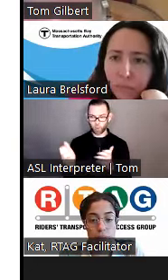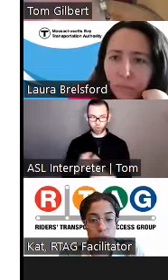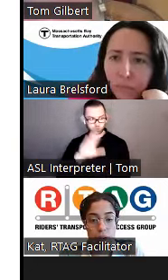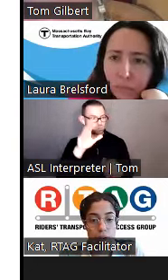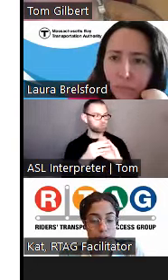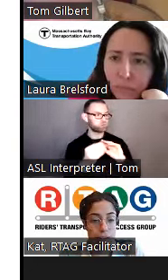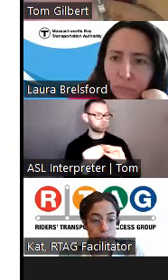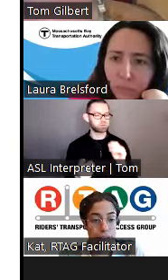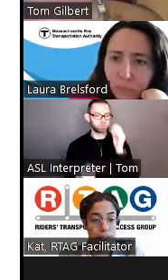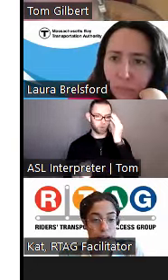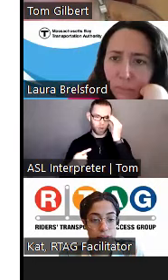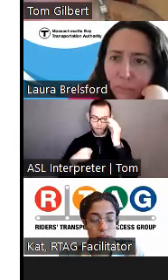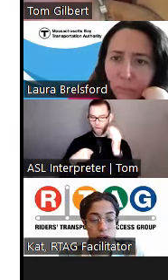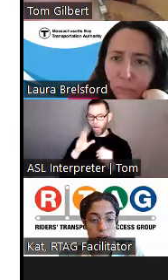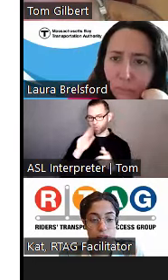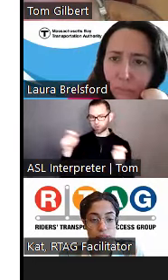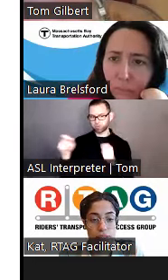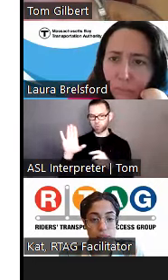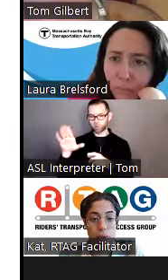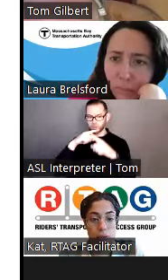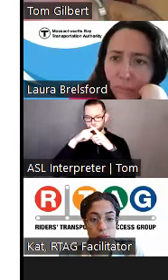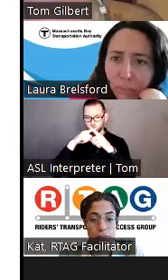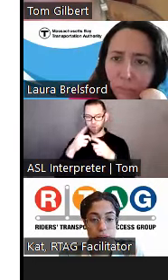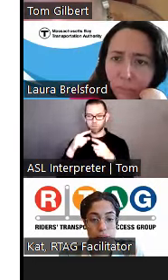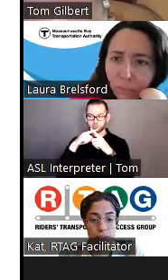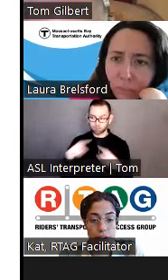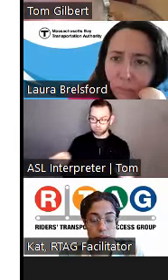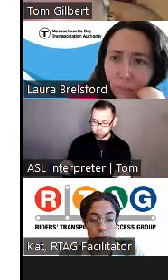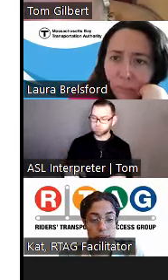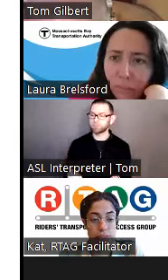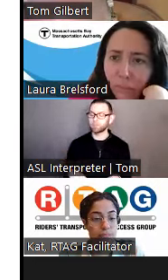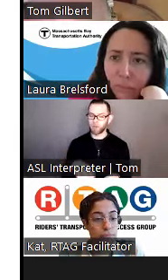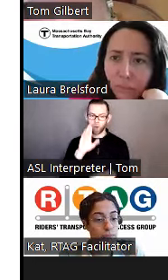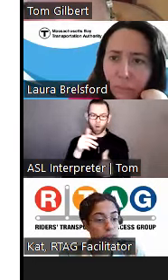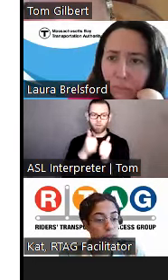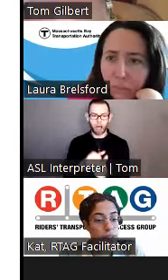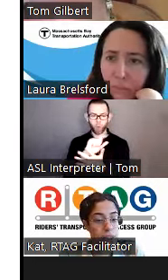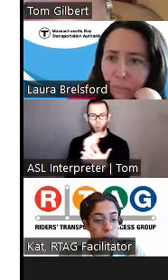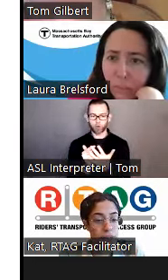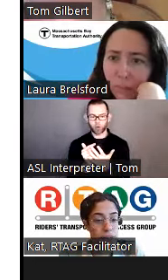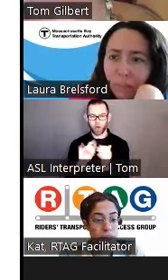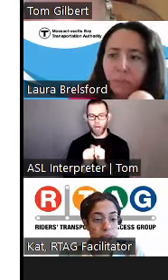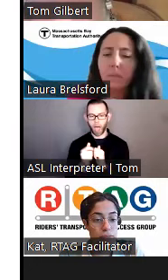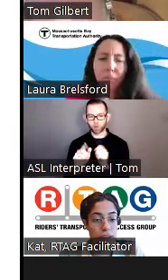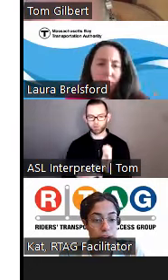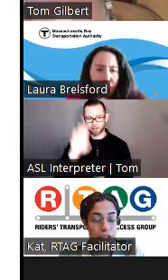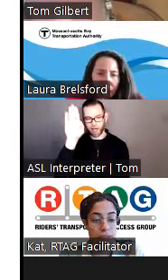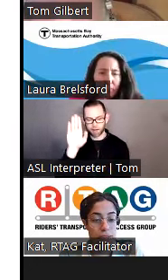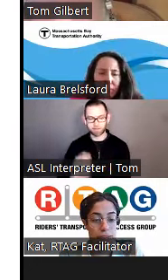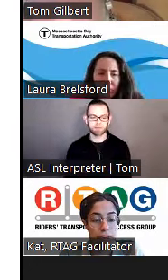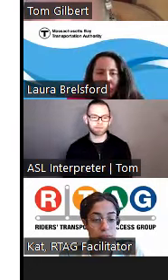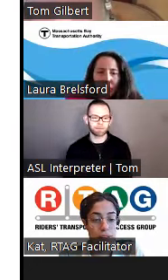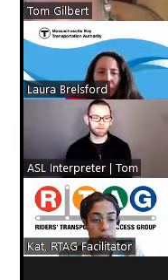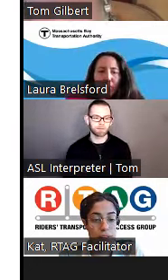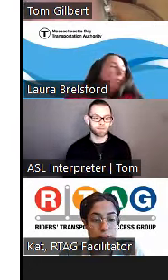will unmute attendees to ask questions in the order that they raise their hands. To speak, click